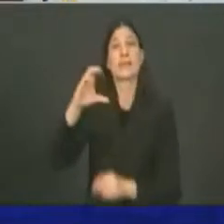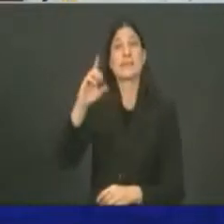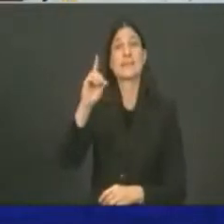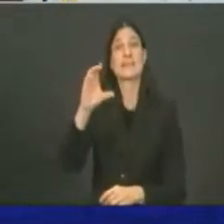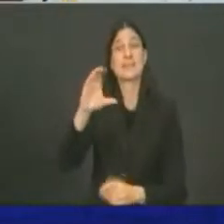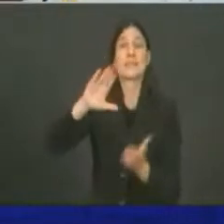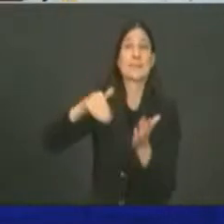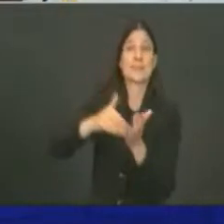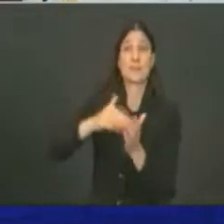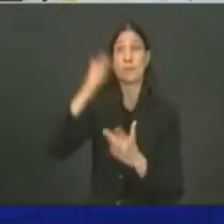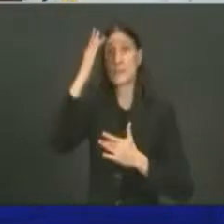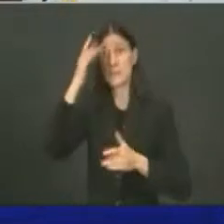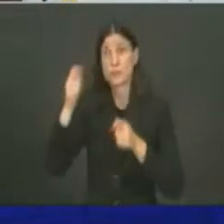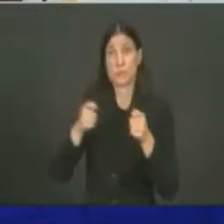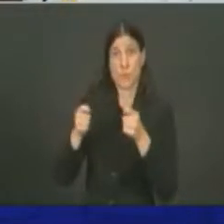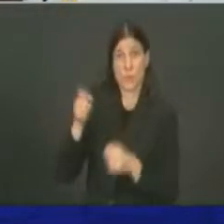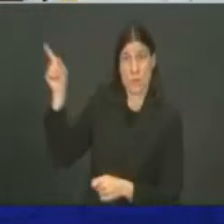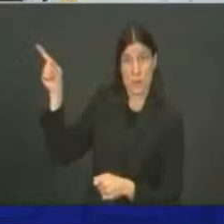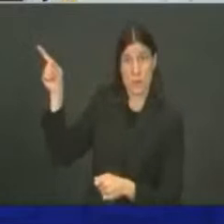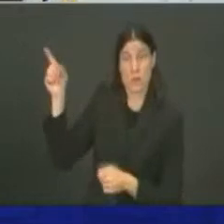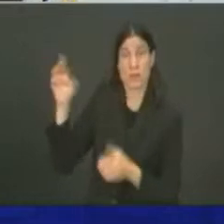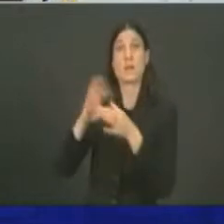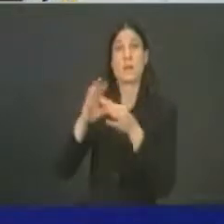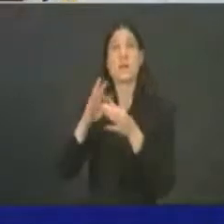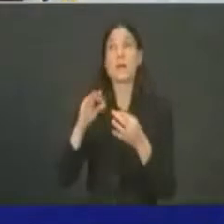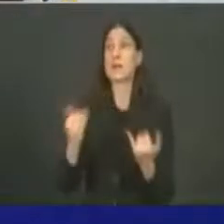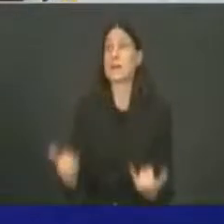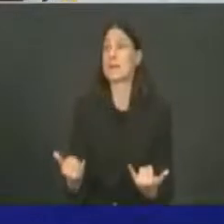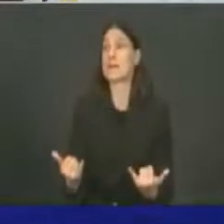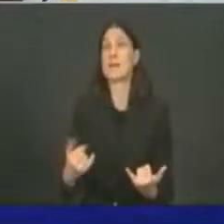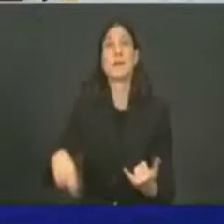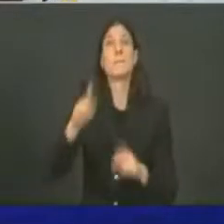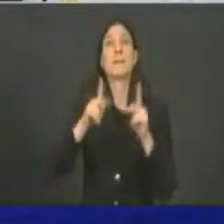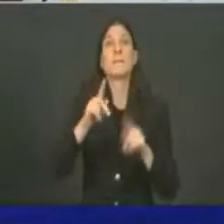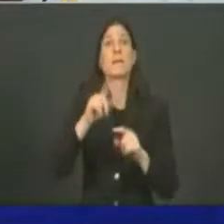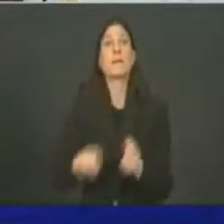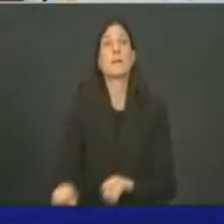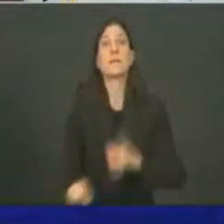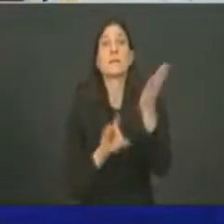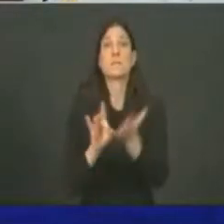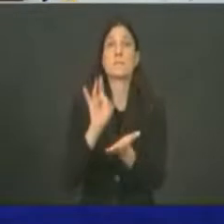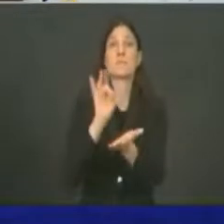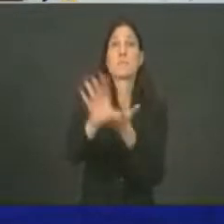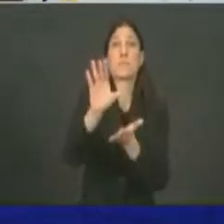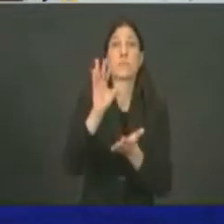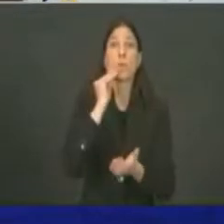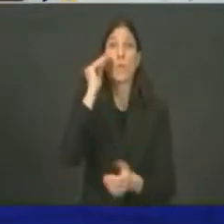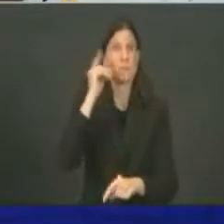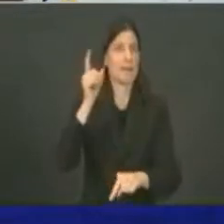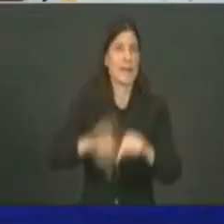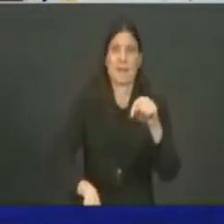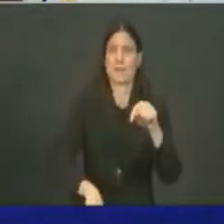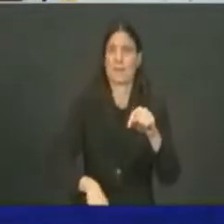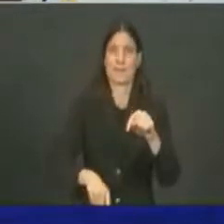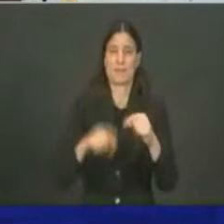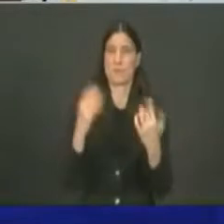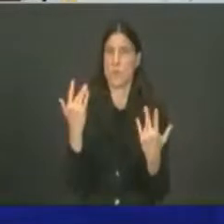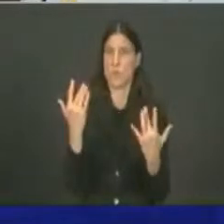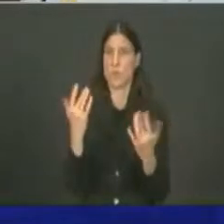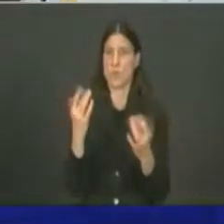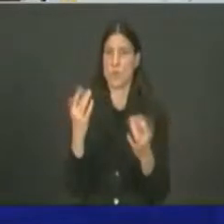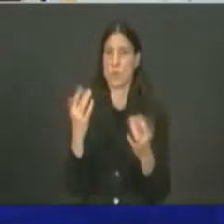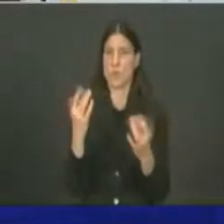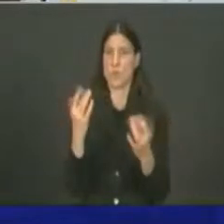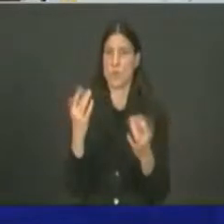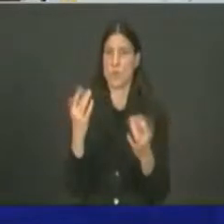which is a terrific benefit to Rhode Islanders who are facing eviction. To set everyone's expectations, it'll be a